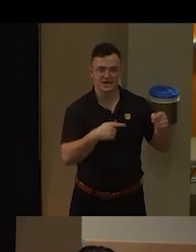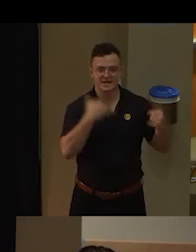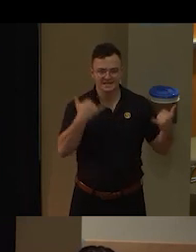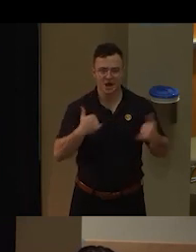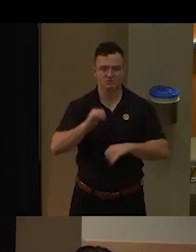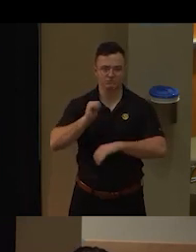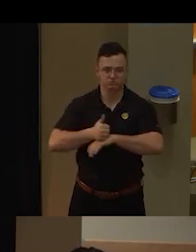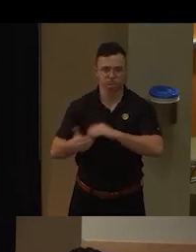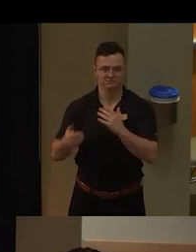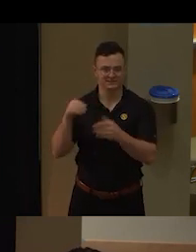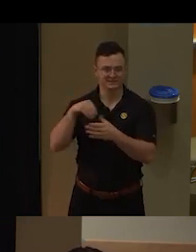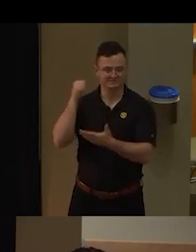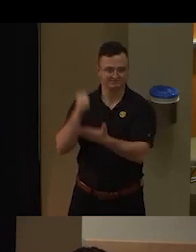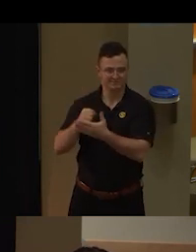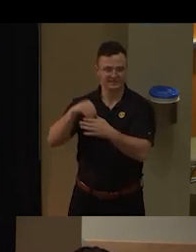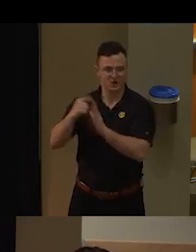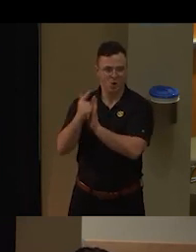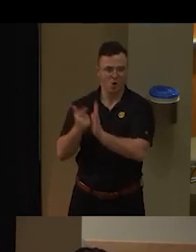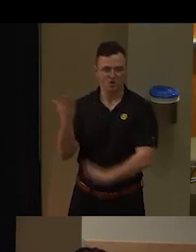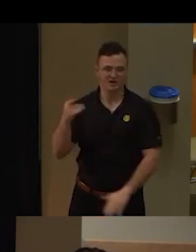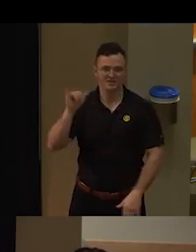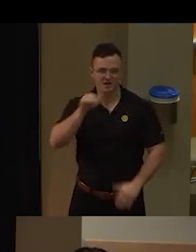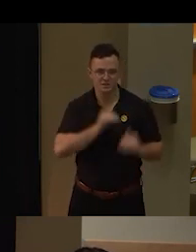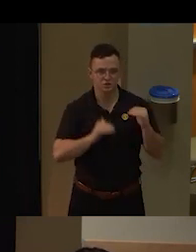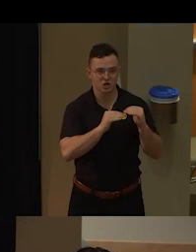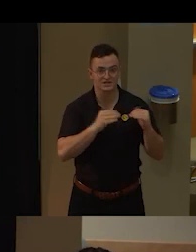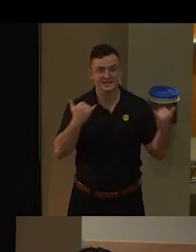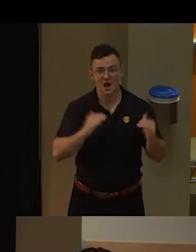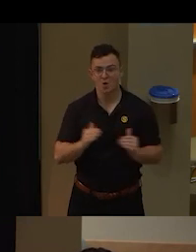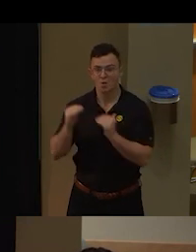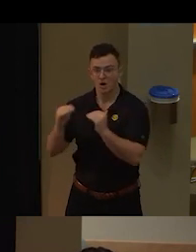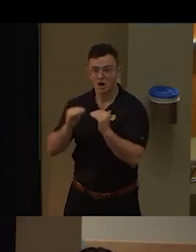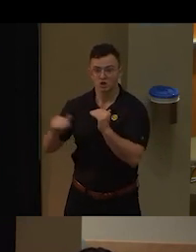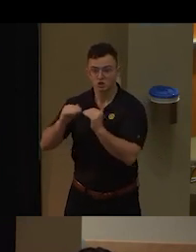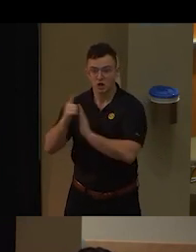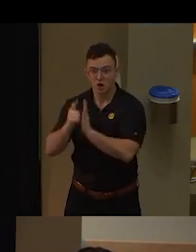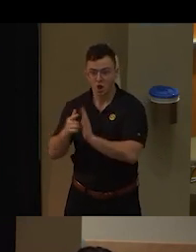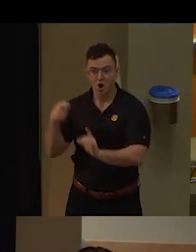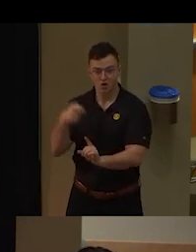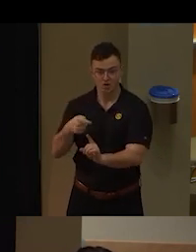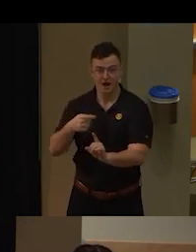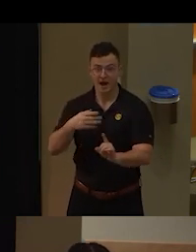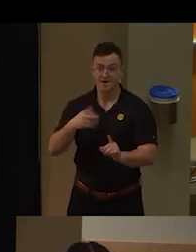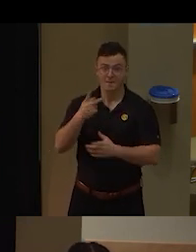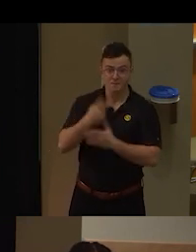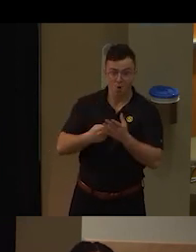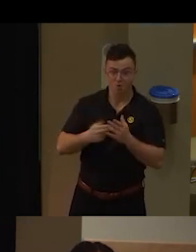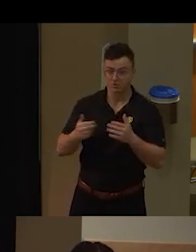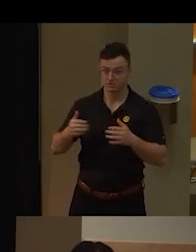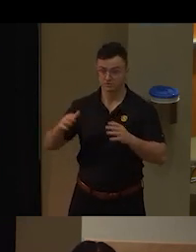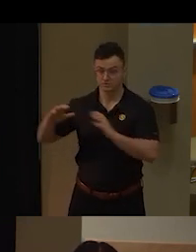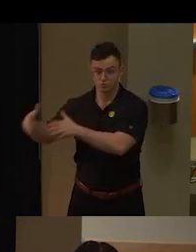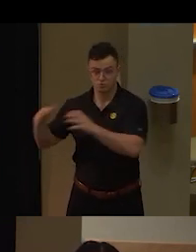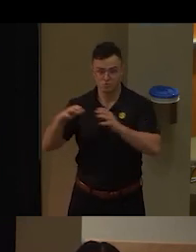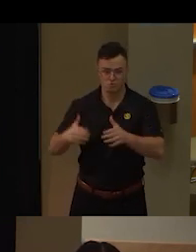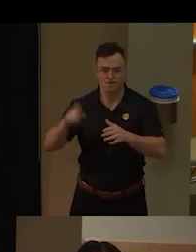By the same token, a just law is a code that a majority compels a minority to follow and that it is willing to follow itself. This is